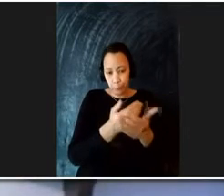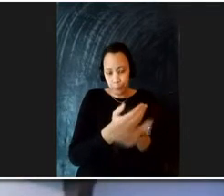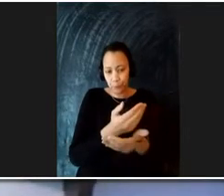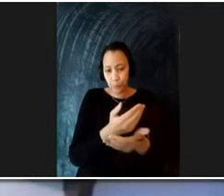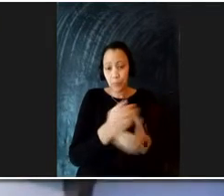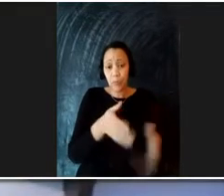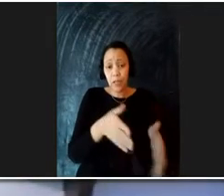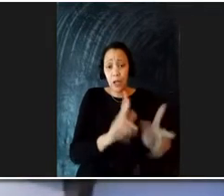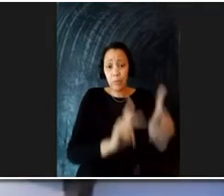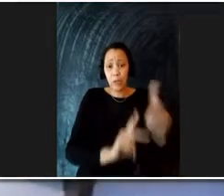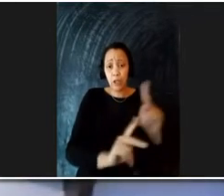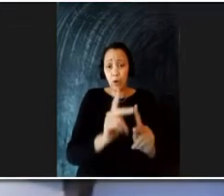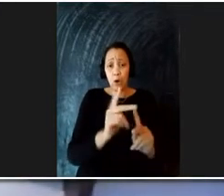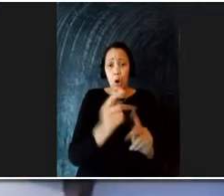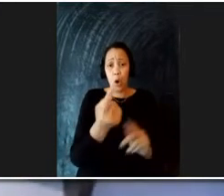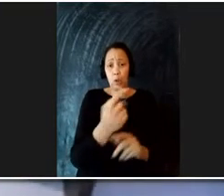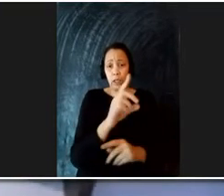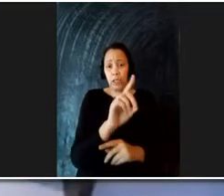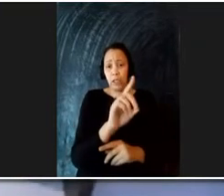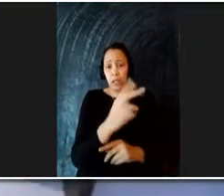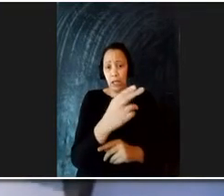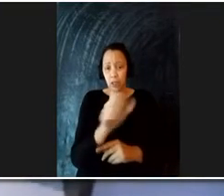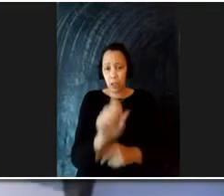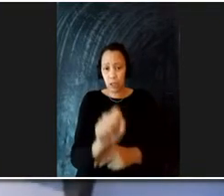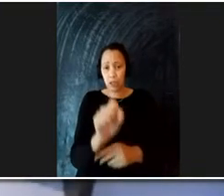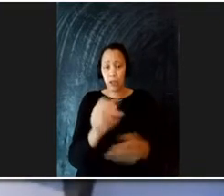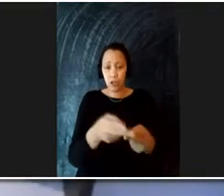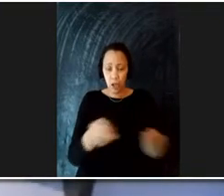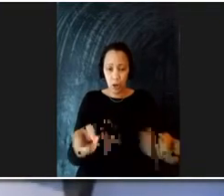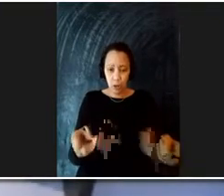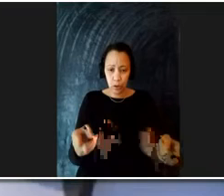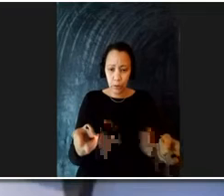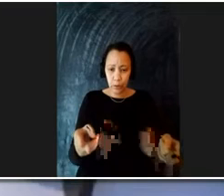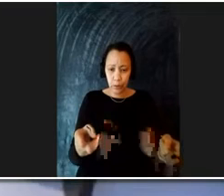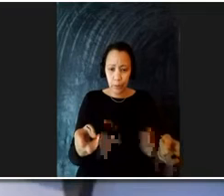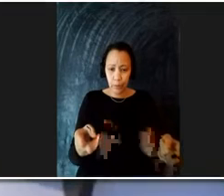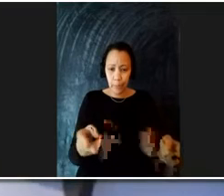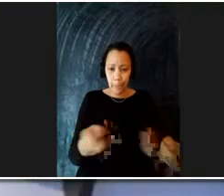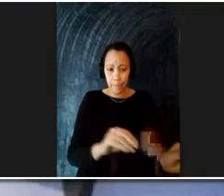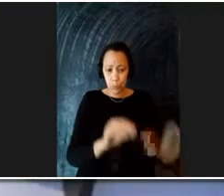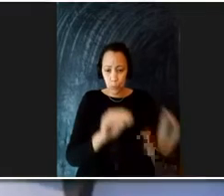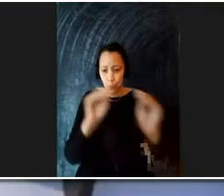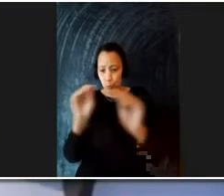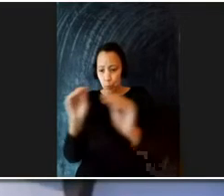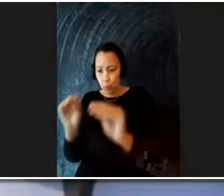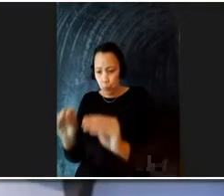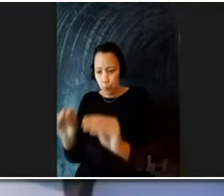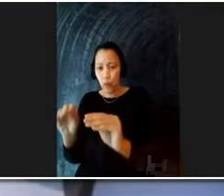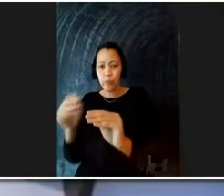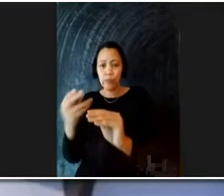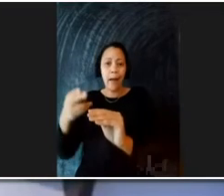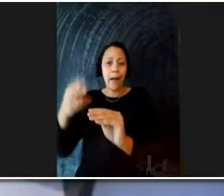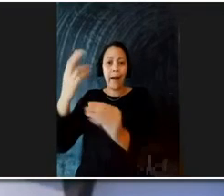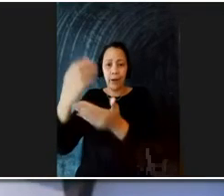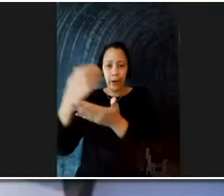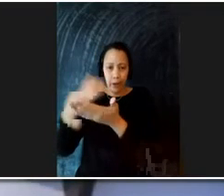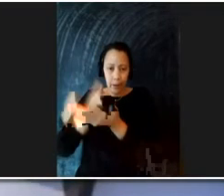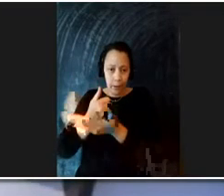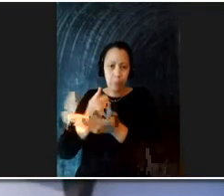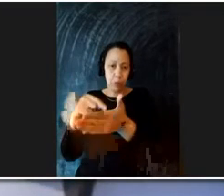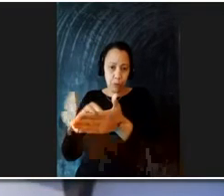few apartments still consistently leasing new units in these times it is more important than ever that the domestic violence shelter